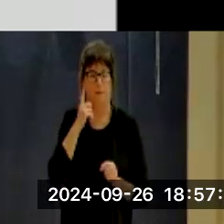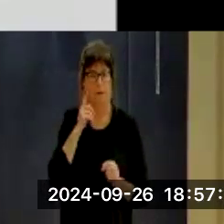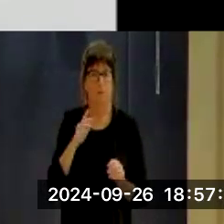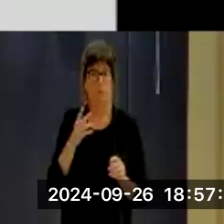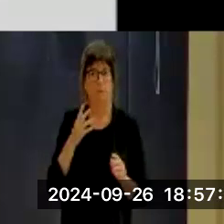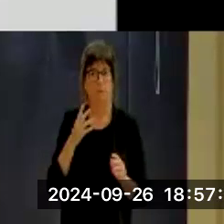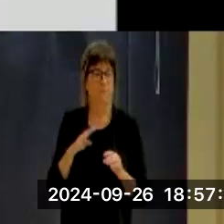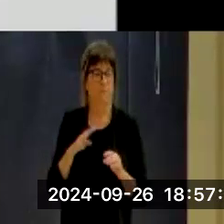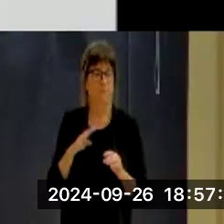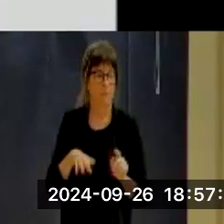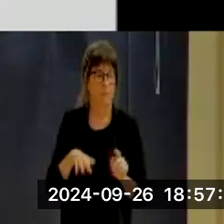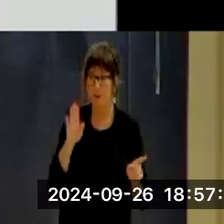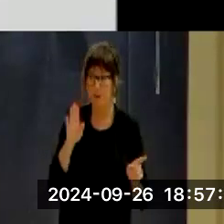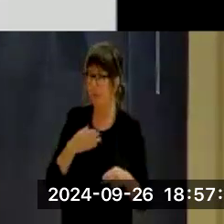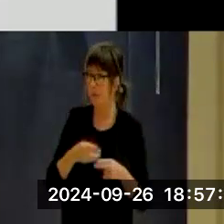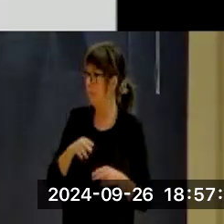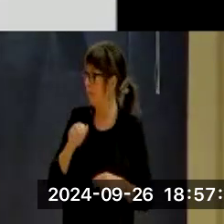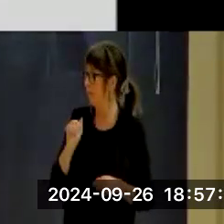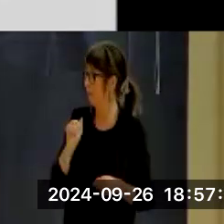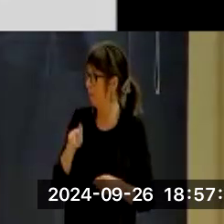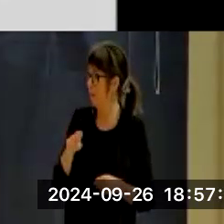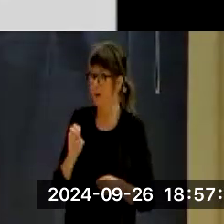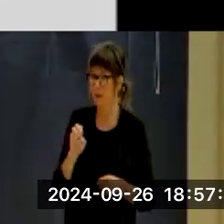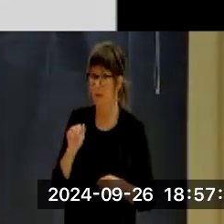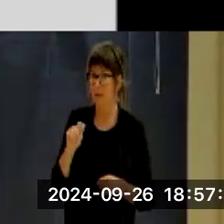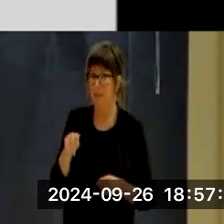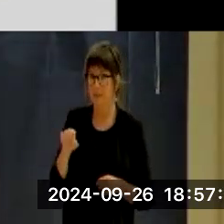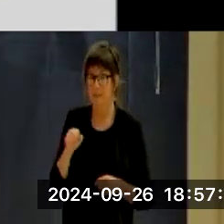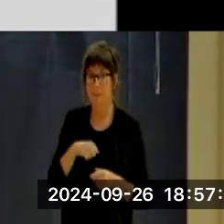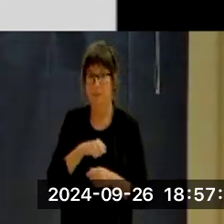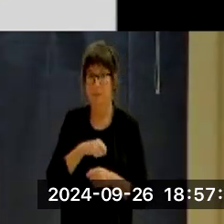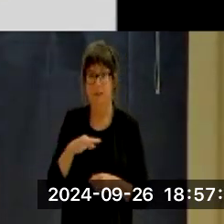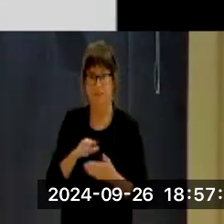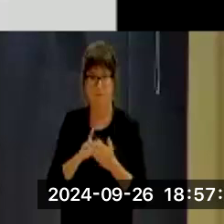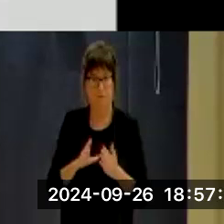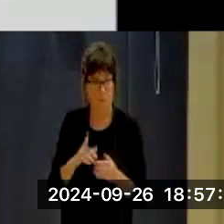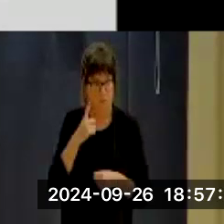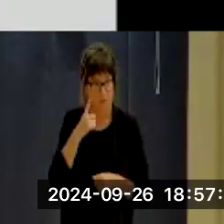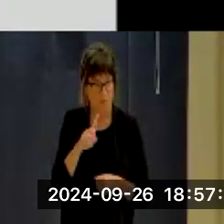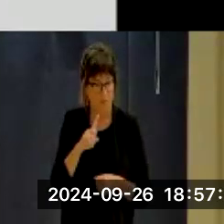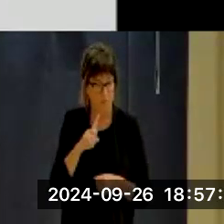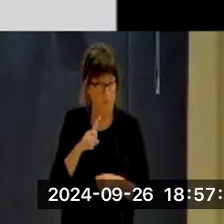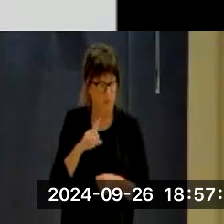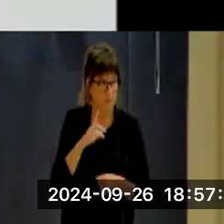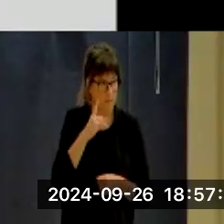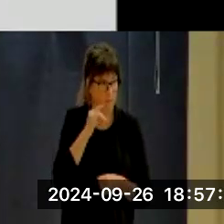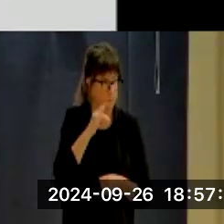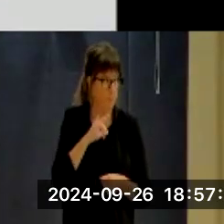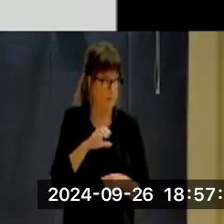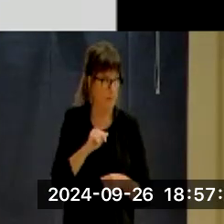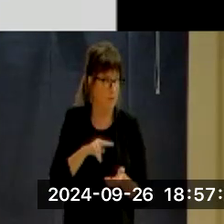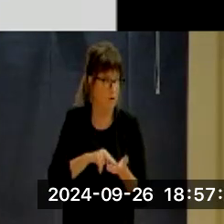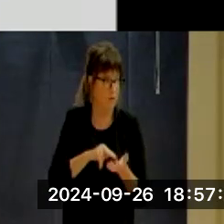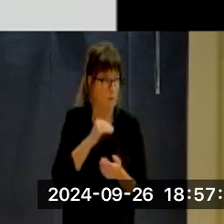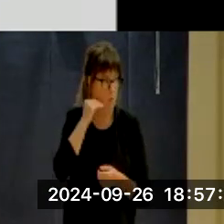Hi there, my name is Arabelle Molinas. I'm a staff attorney at California Advocates for Nursing Home Reform. CANNER is a nonprofit